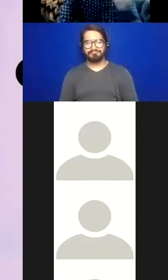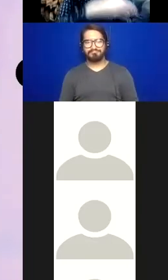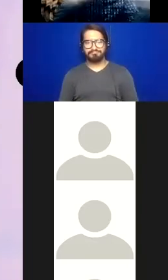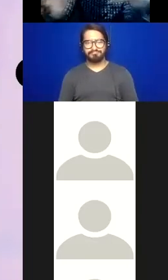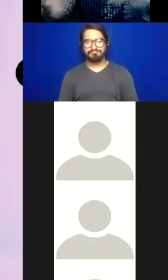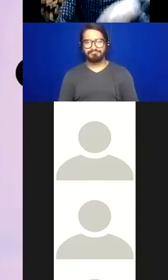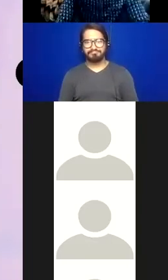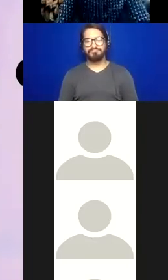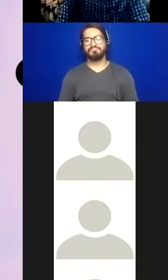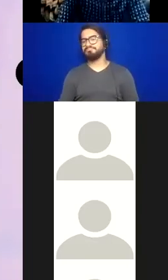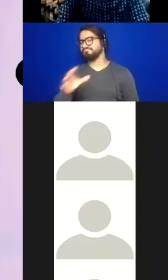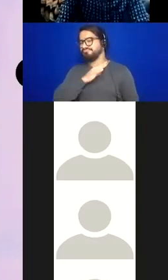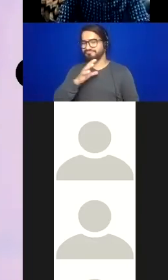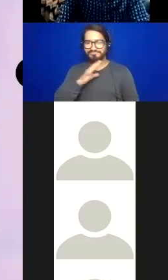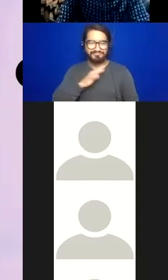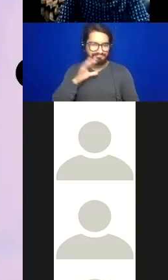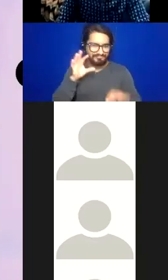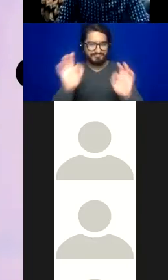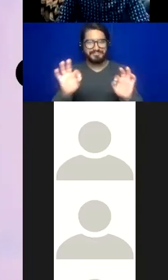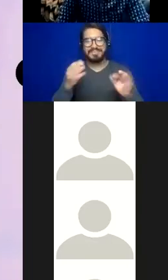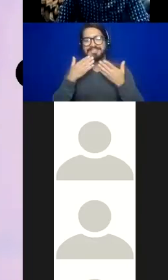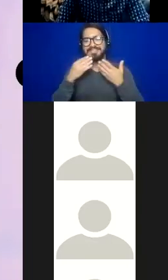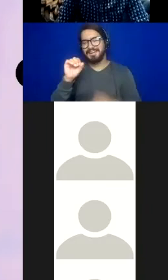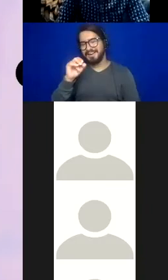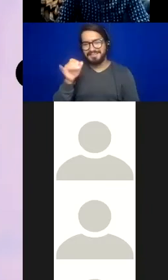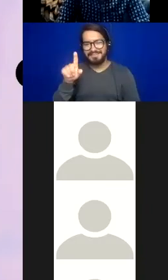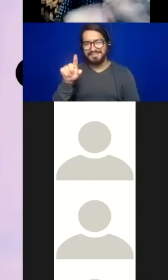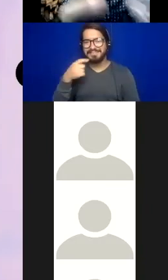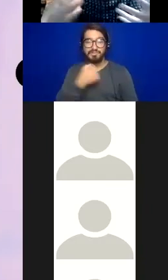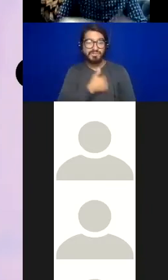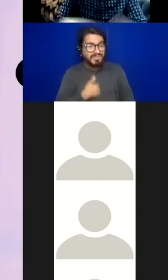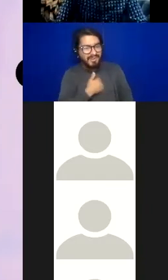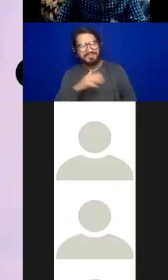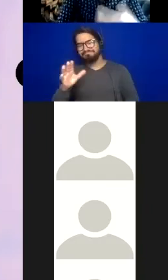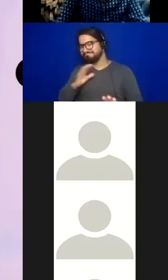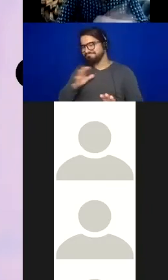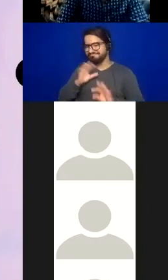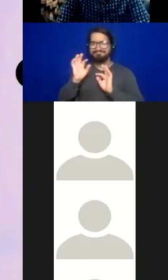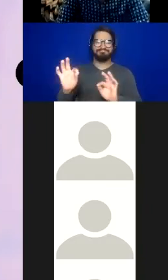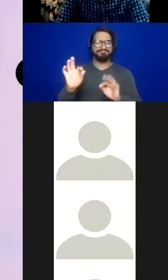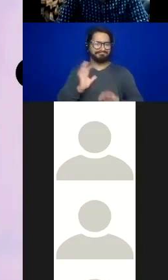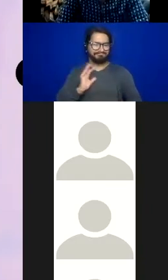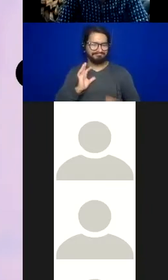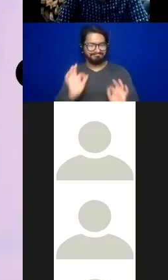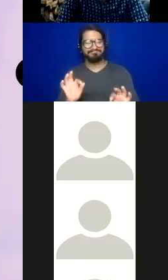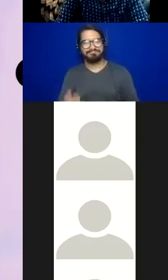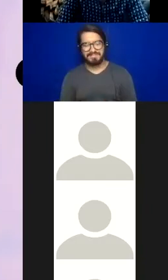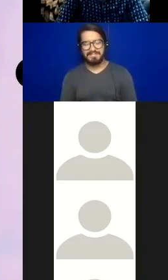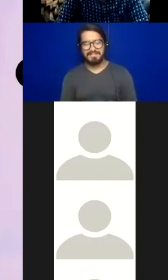No, you're good, Charlie. Thank you. I appreciate it. So Charlie apologized and I was like, no, it's